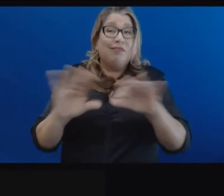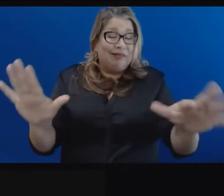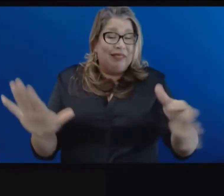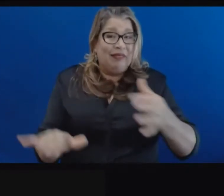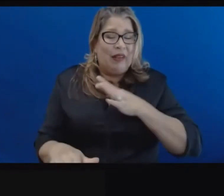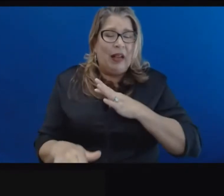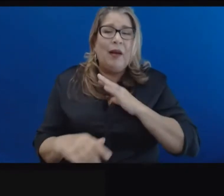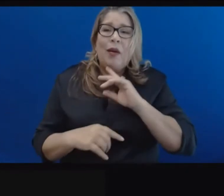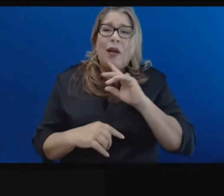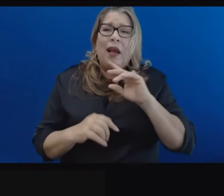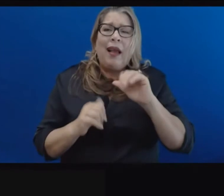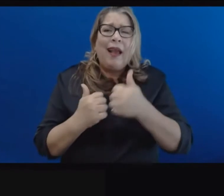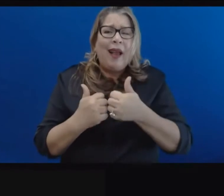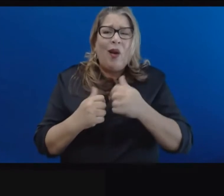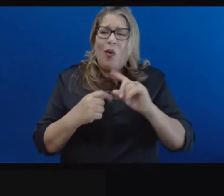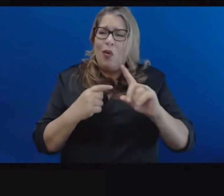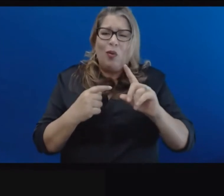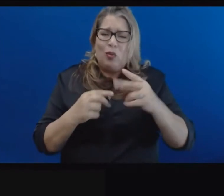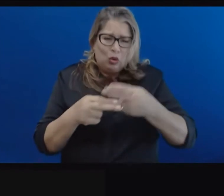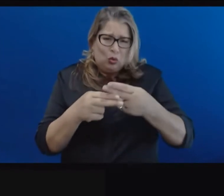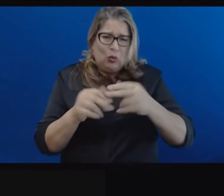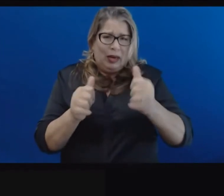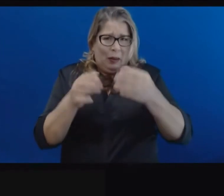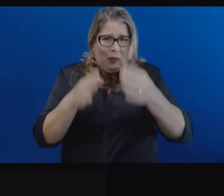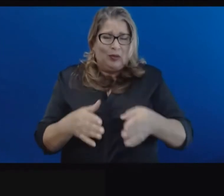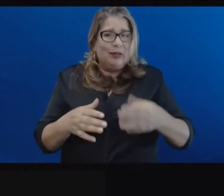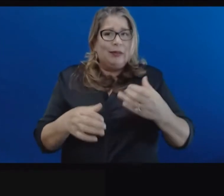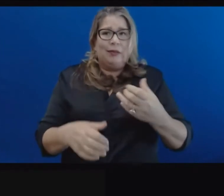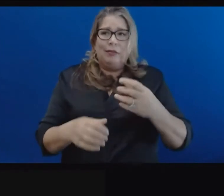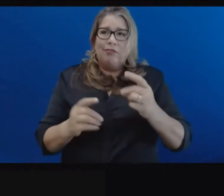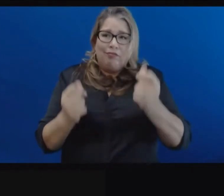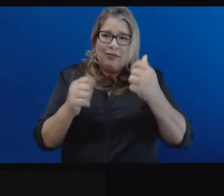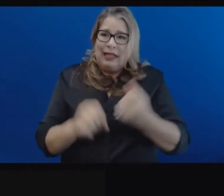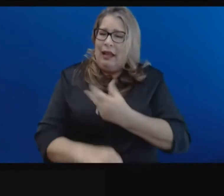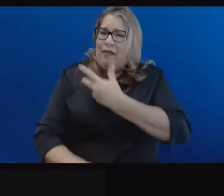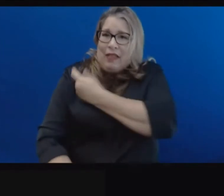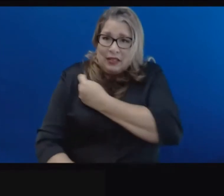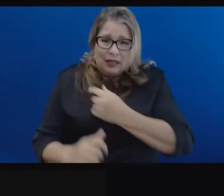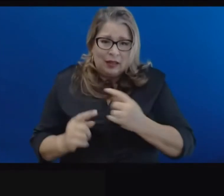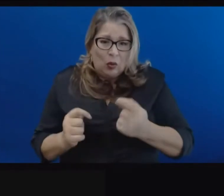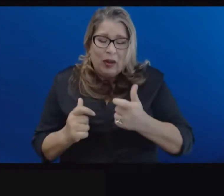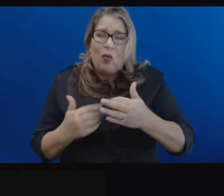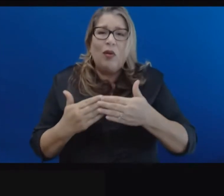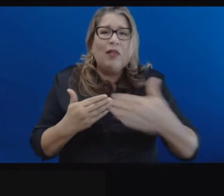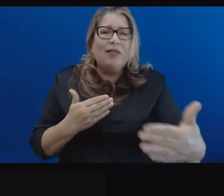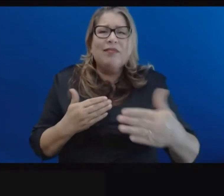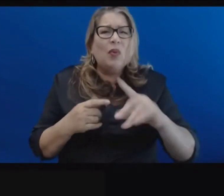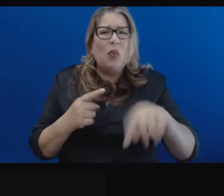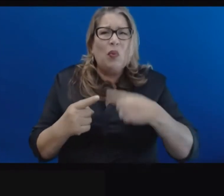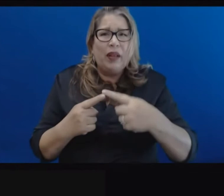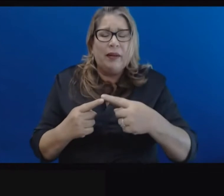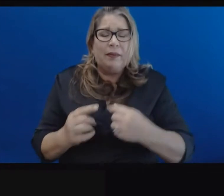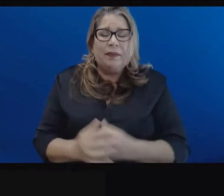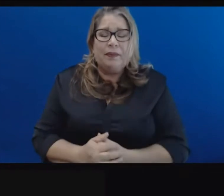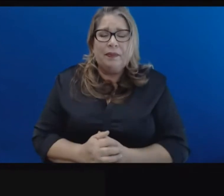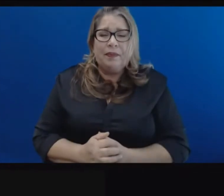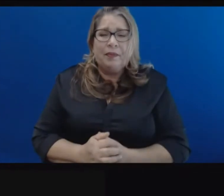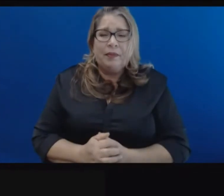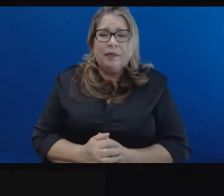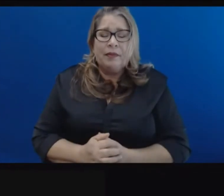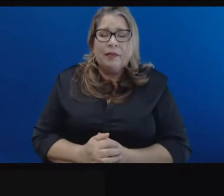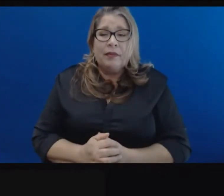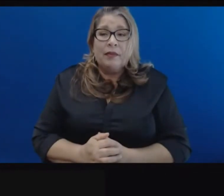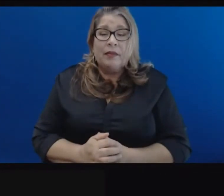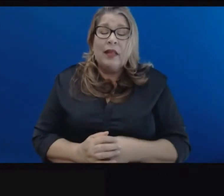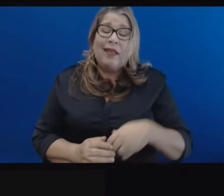if that would be immediate? And then also my other question is just in terms of right now under these tiers, when there